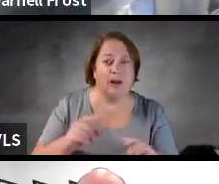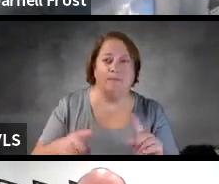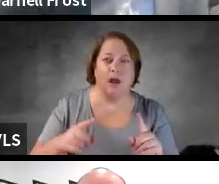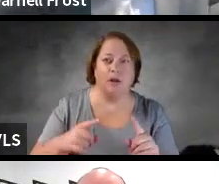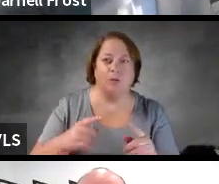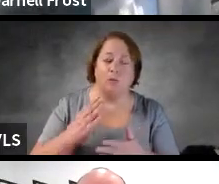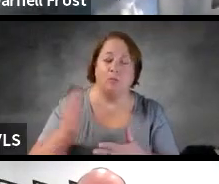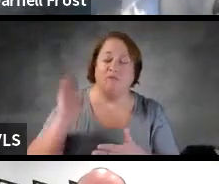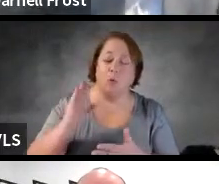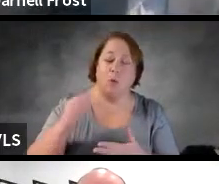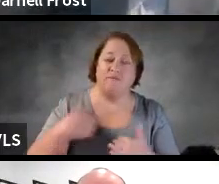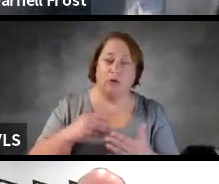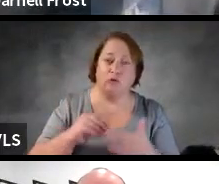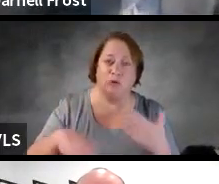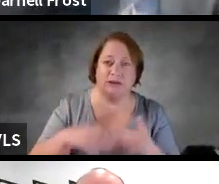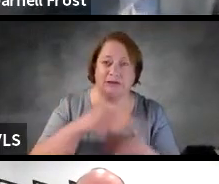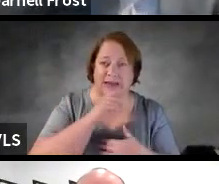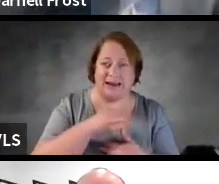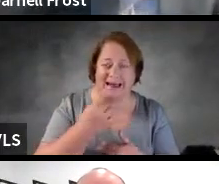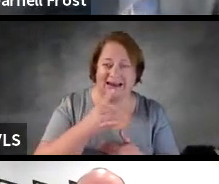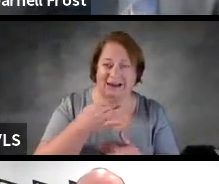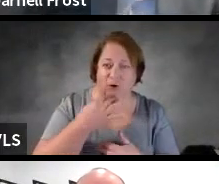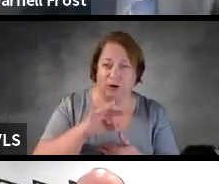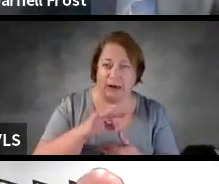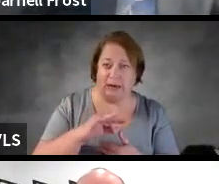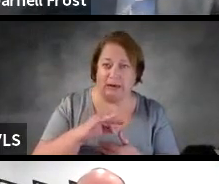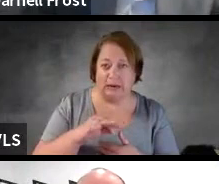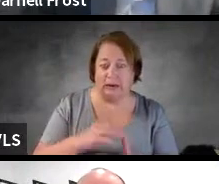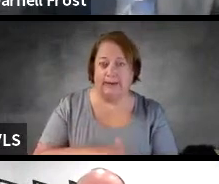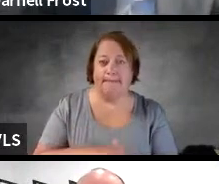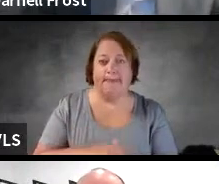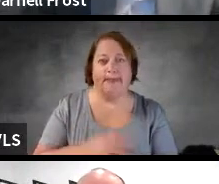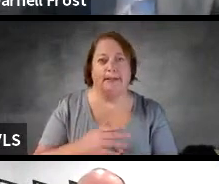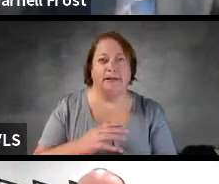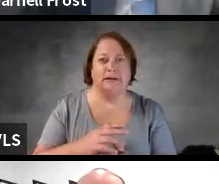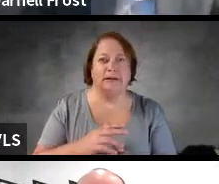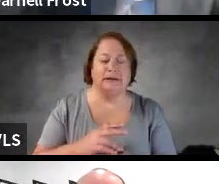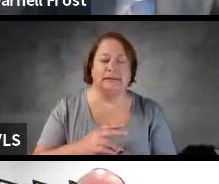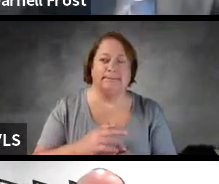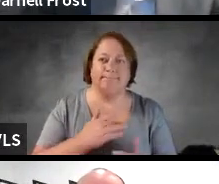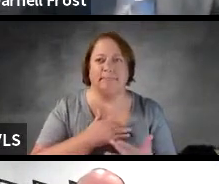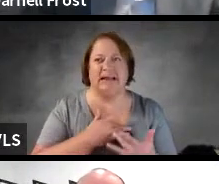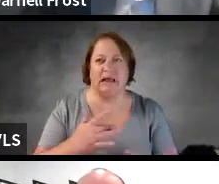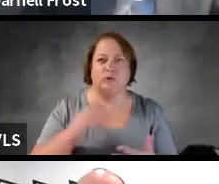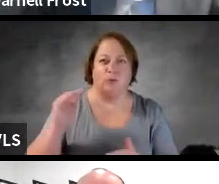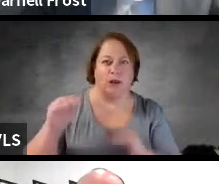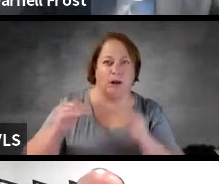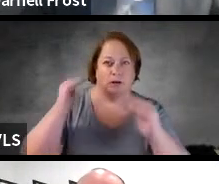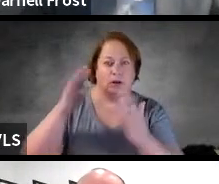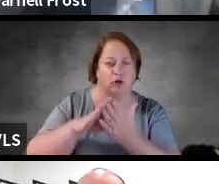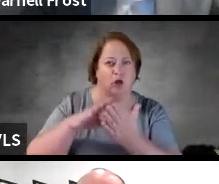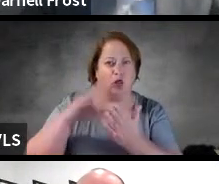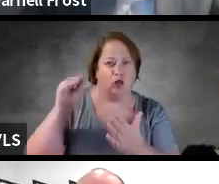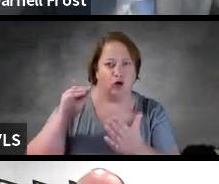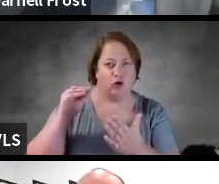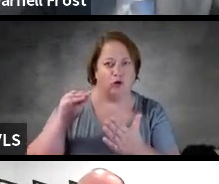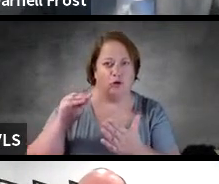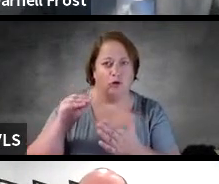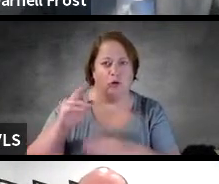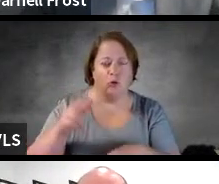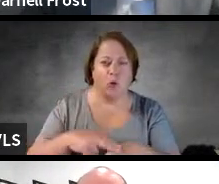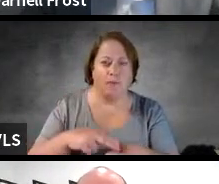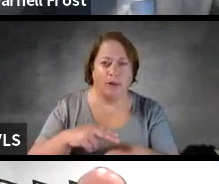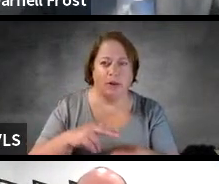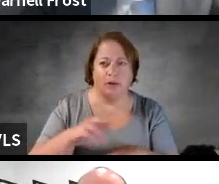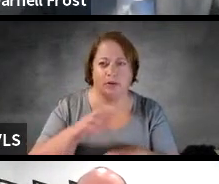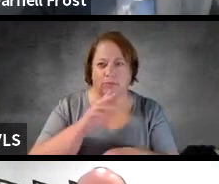or 19 participating in our LPN program at the Met. Typically, it's an adult learner, usually